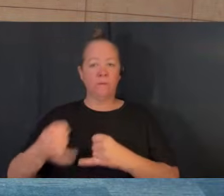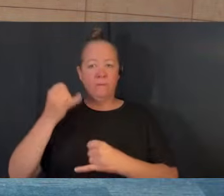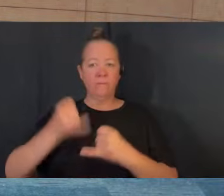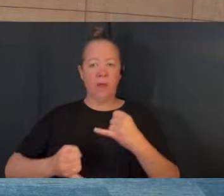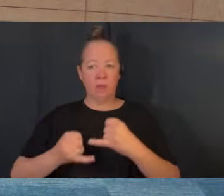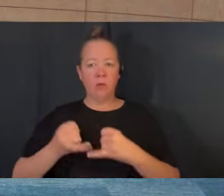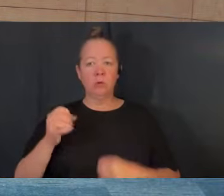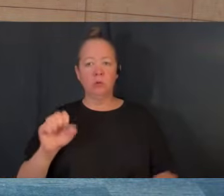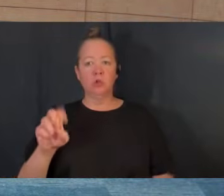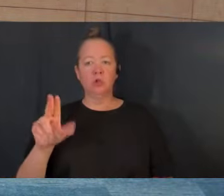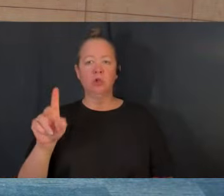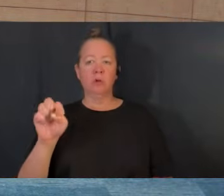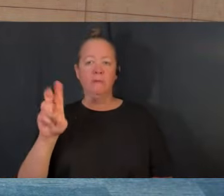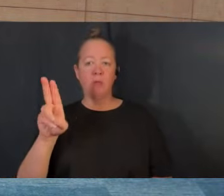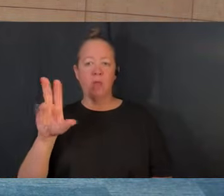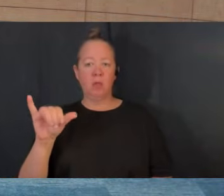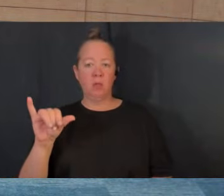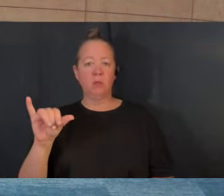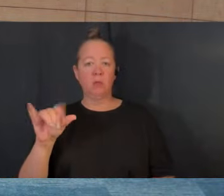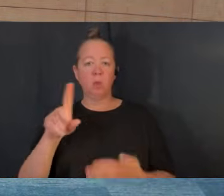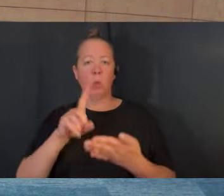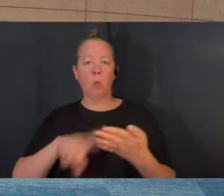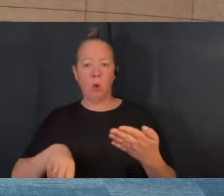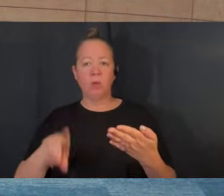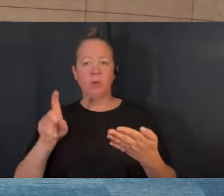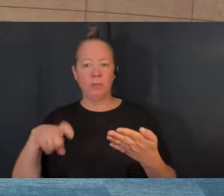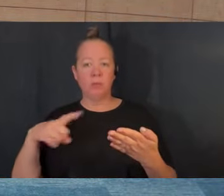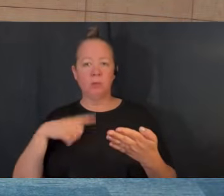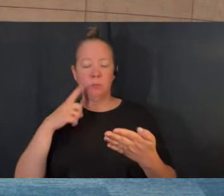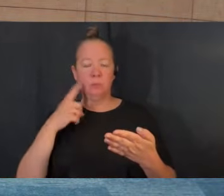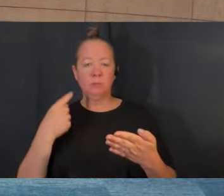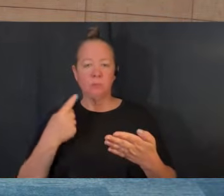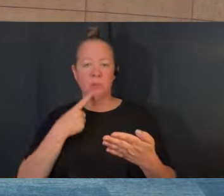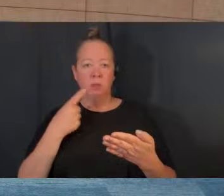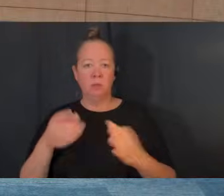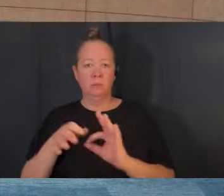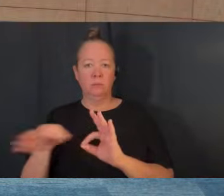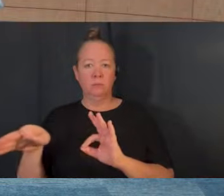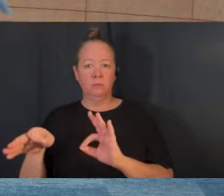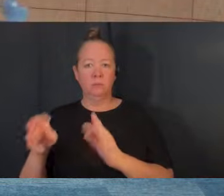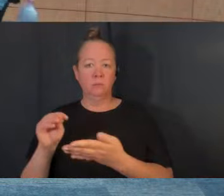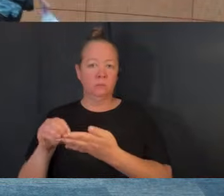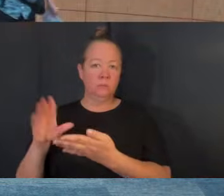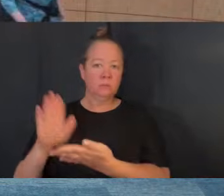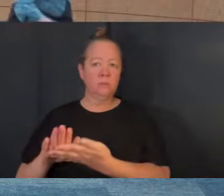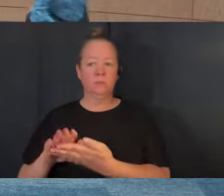based on. So. Oh, in paragraph 38. All right.